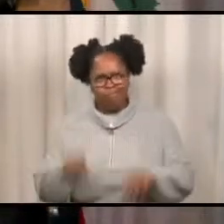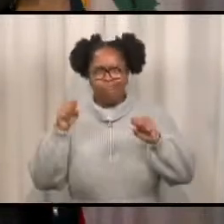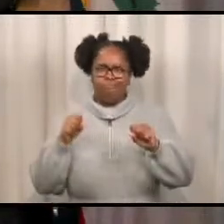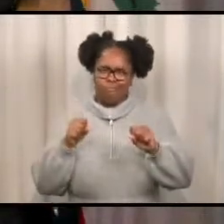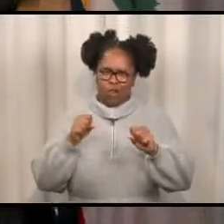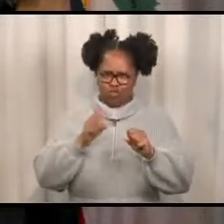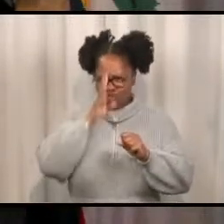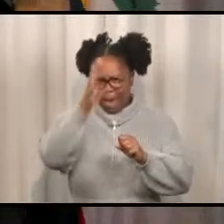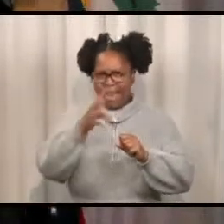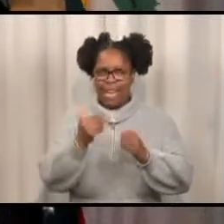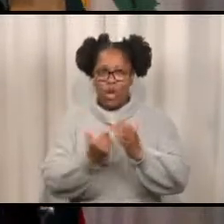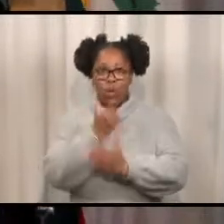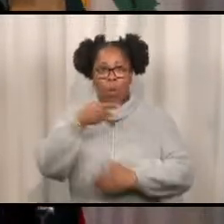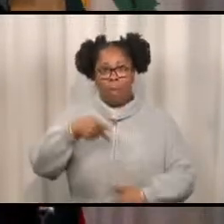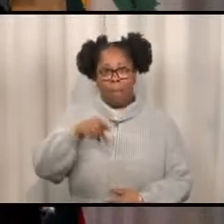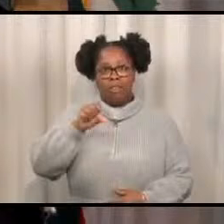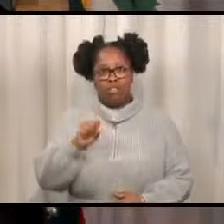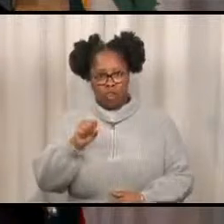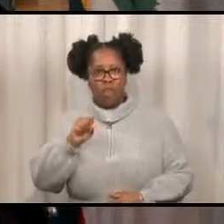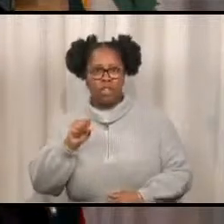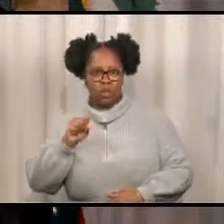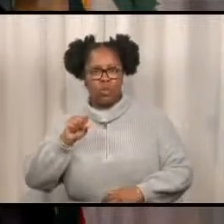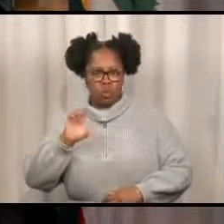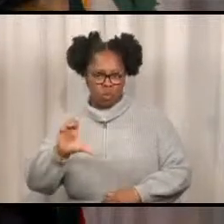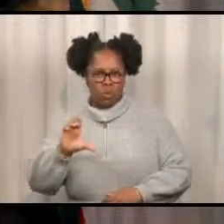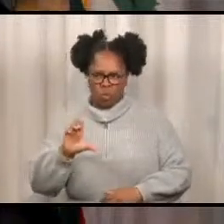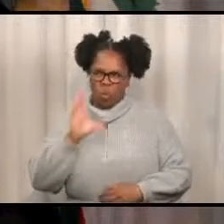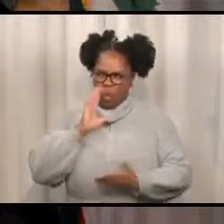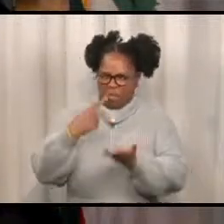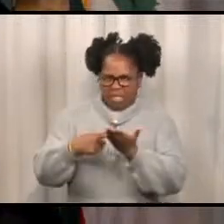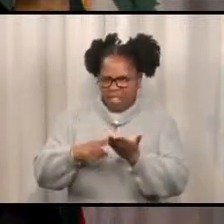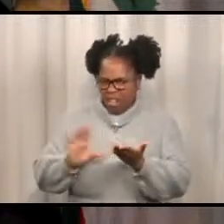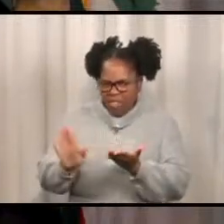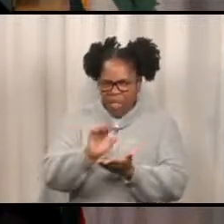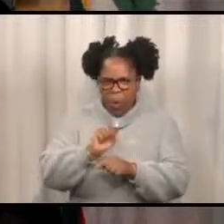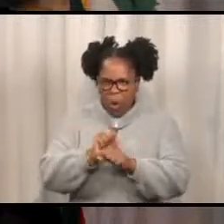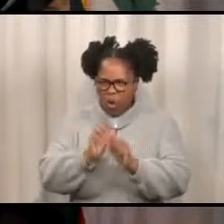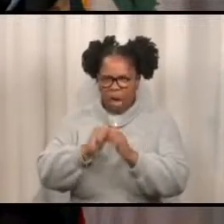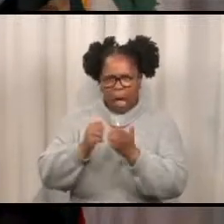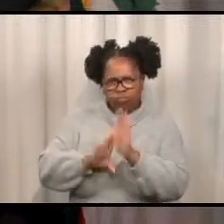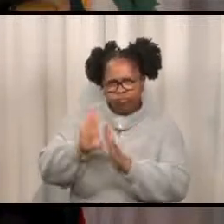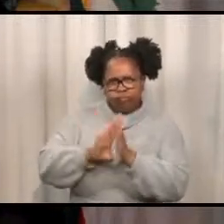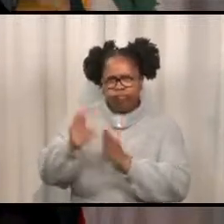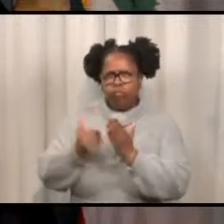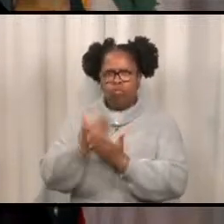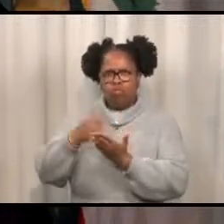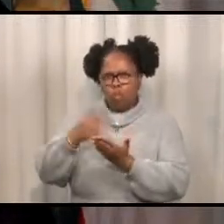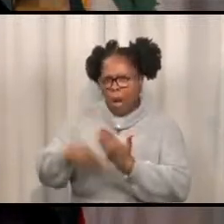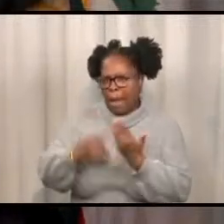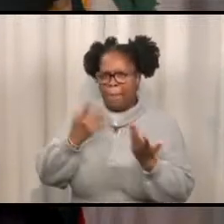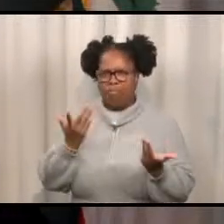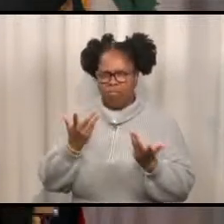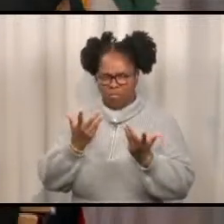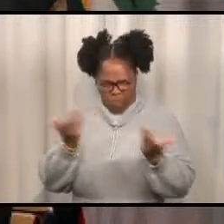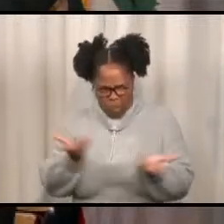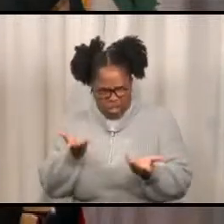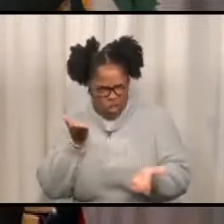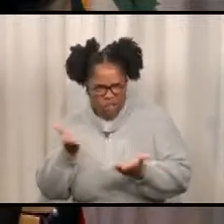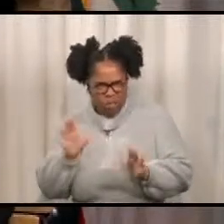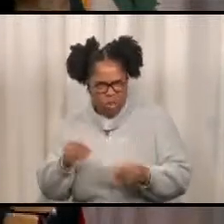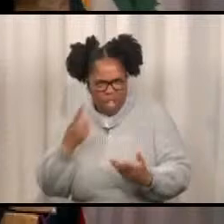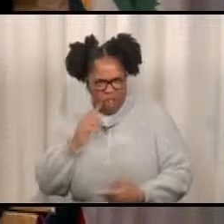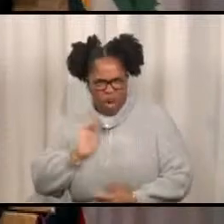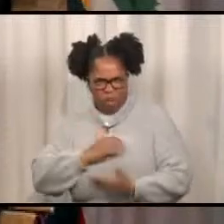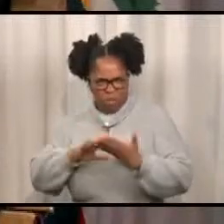public service bureau. And he's going to discuss with us the work that they're doing in developing this new program and the services they'll provide for our